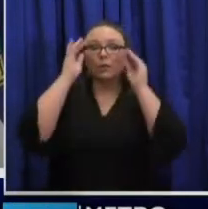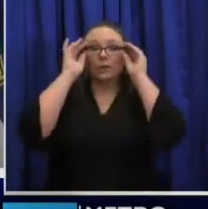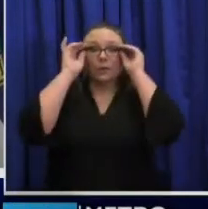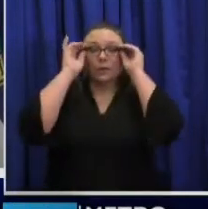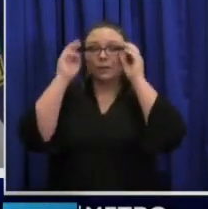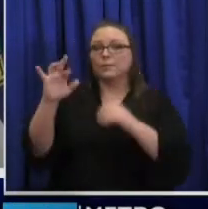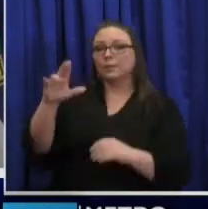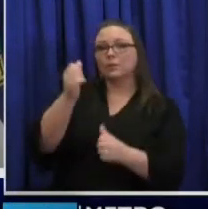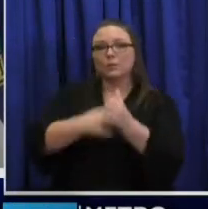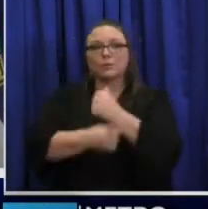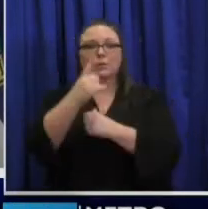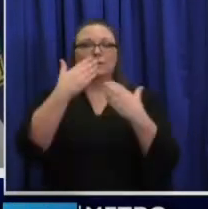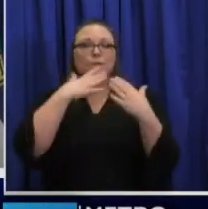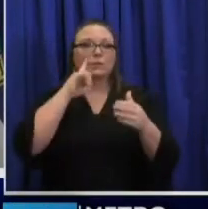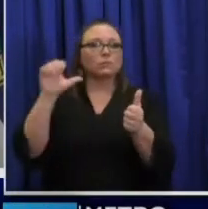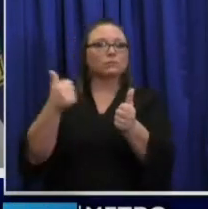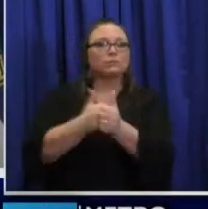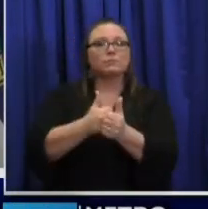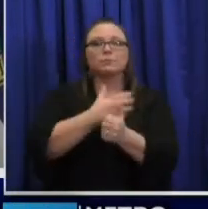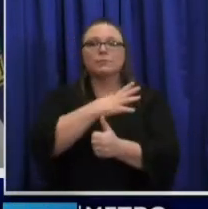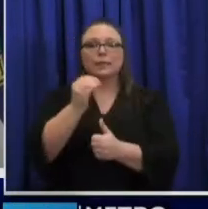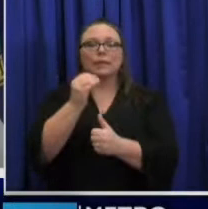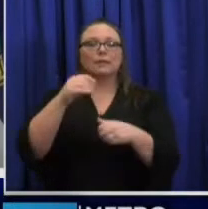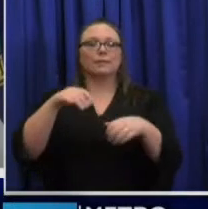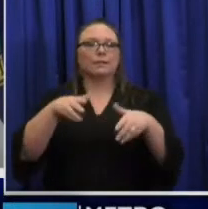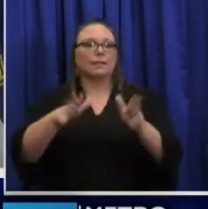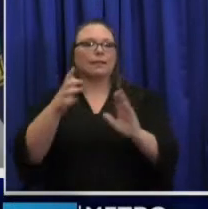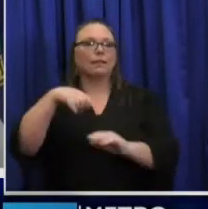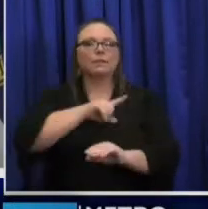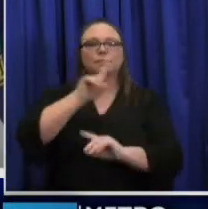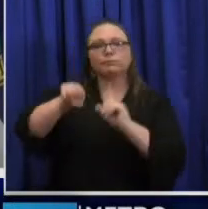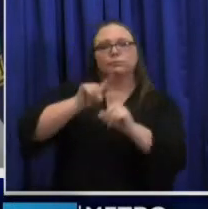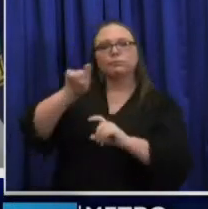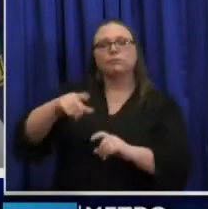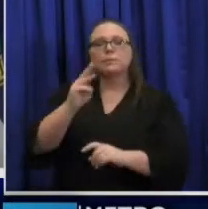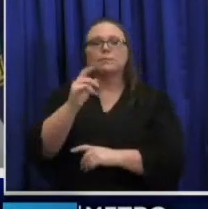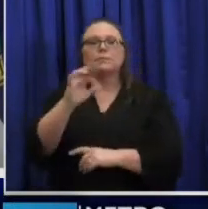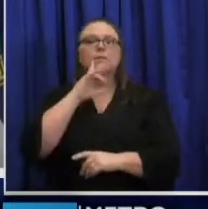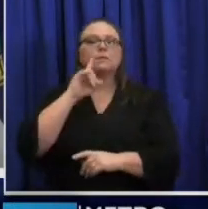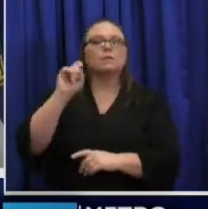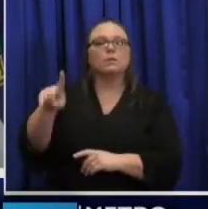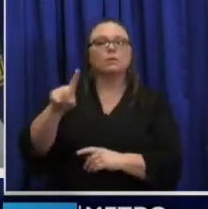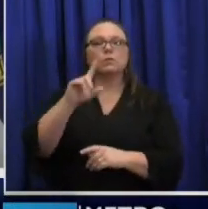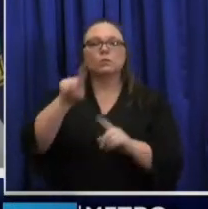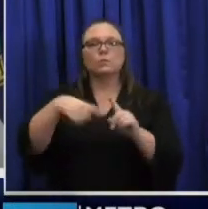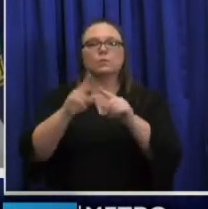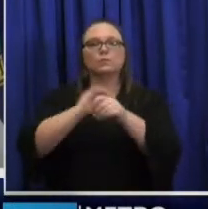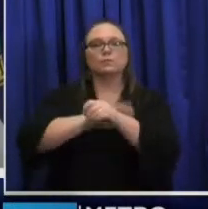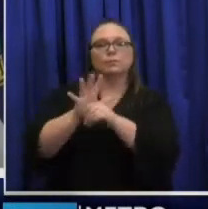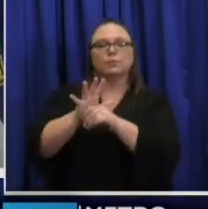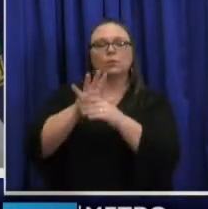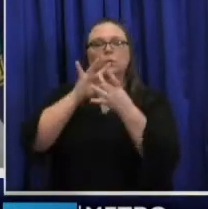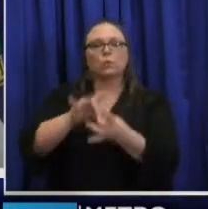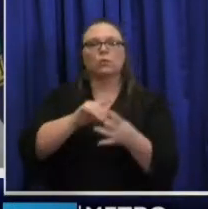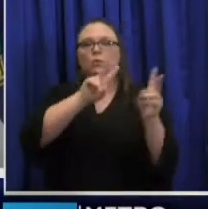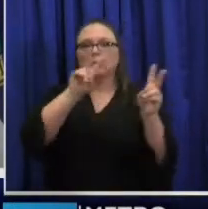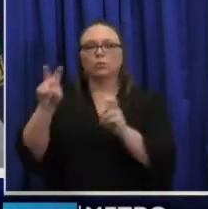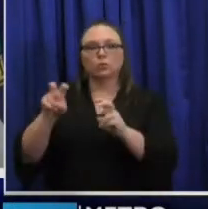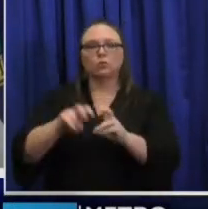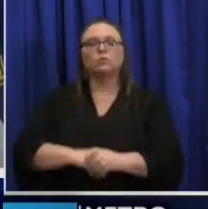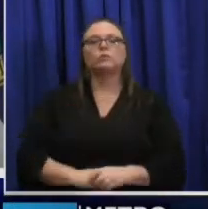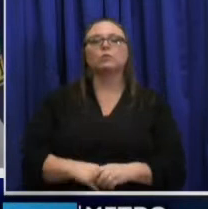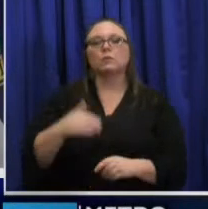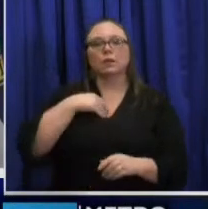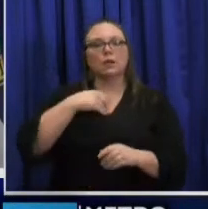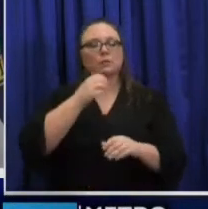everyone, thanks for the updates and taking our questions. Mayor, I wanted to ask about a COVID-19 related issue. There's been a